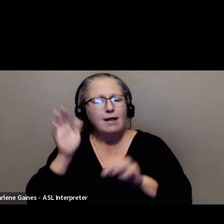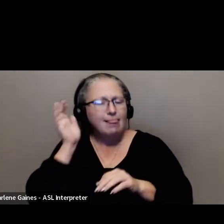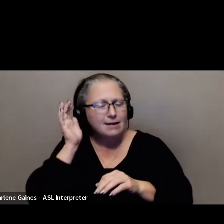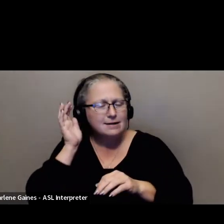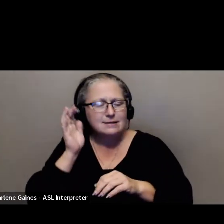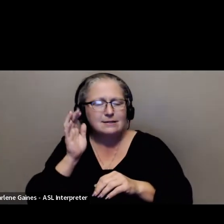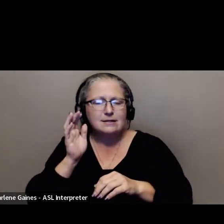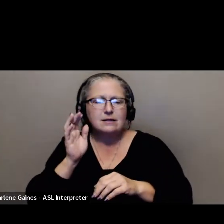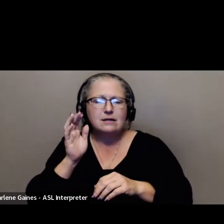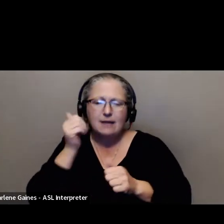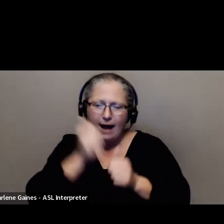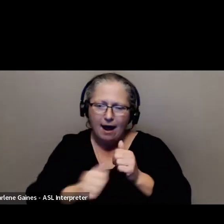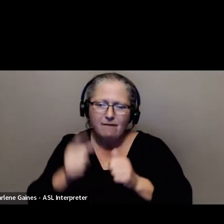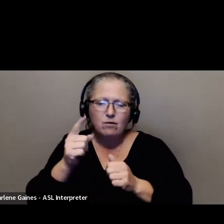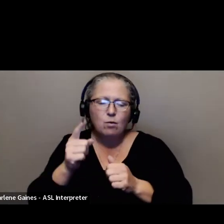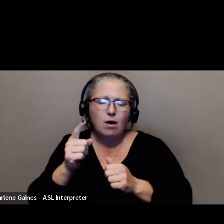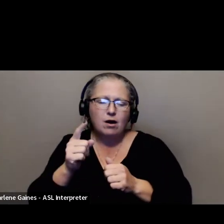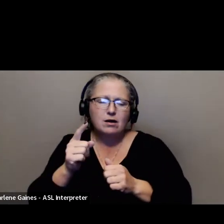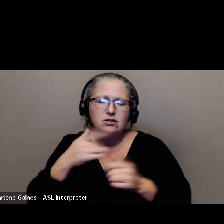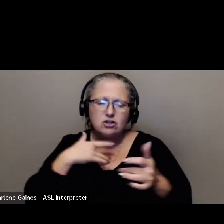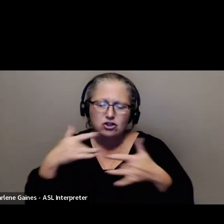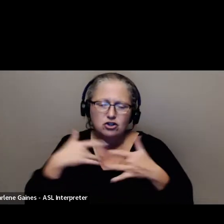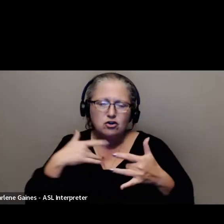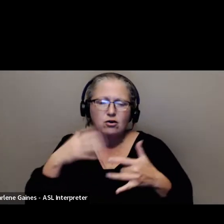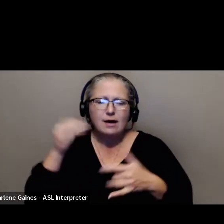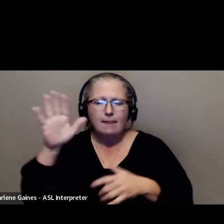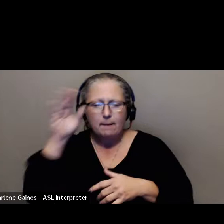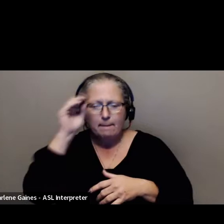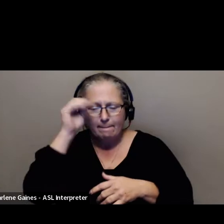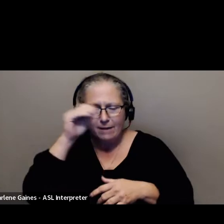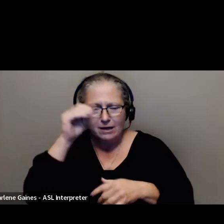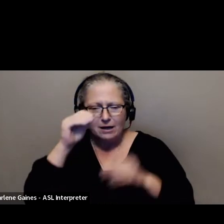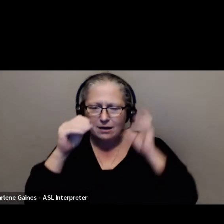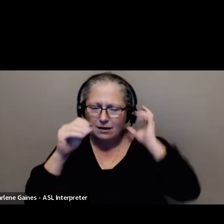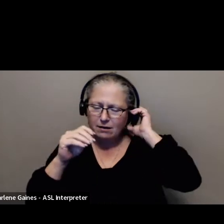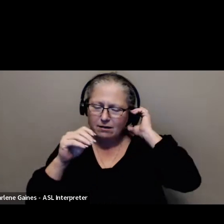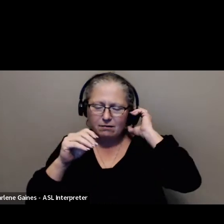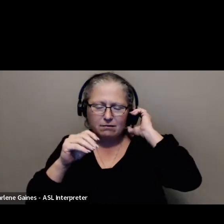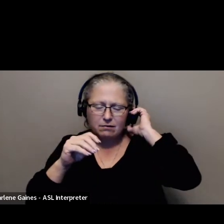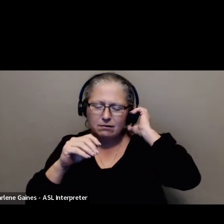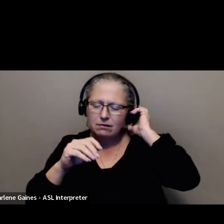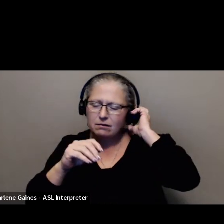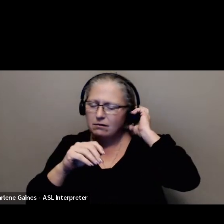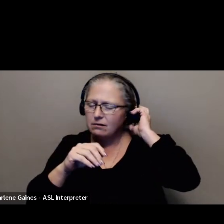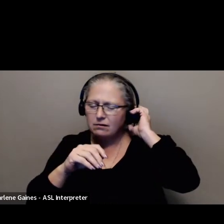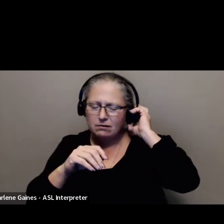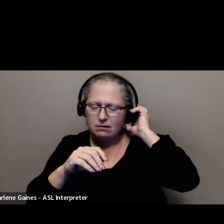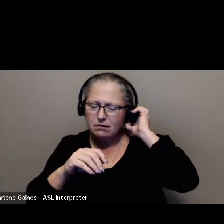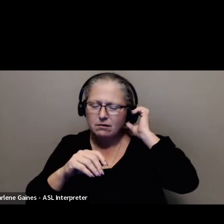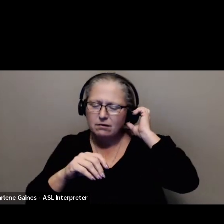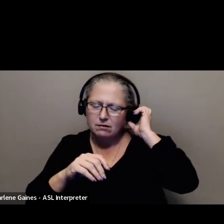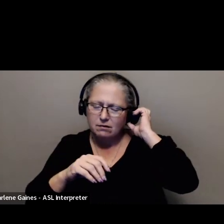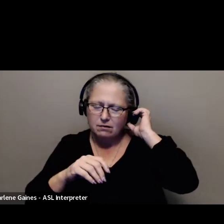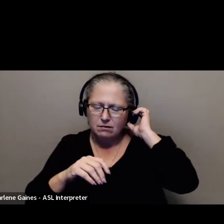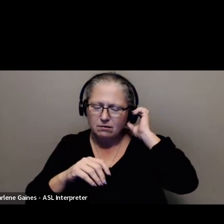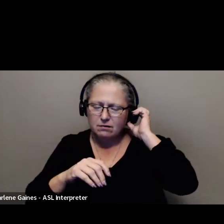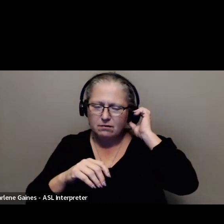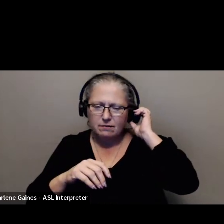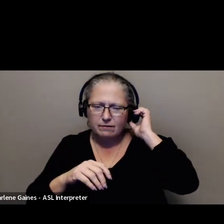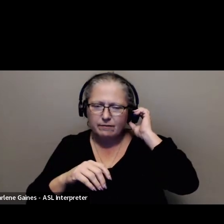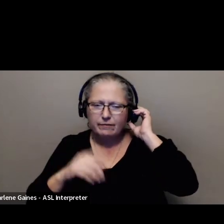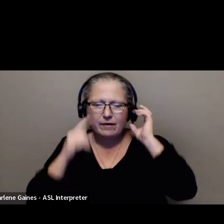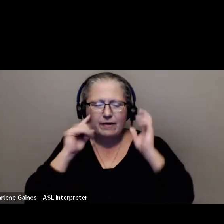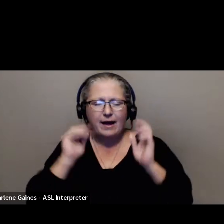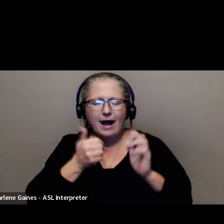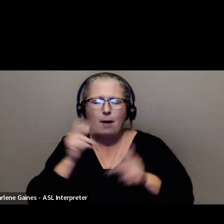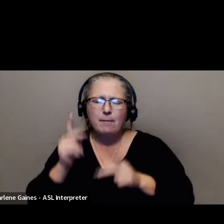listen to everybody's concerns and opinions. And I think a lot of people are fearful. And our school district,